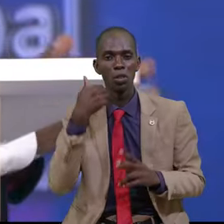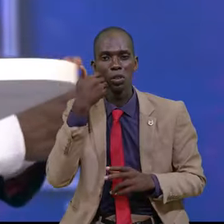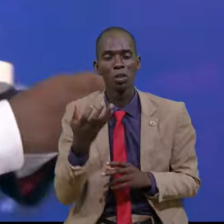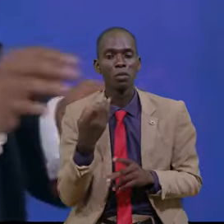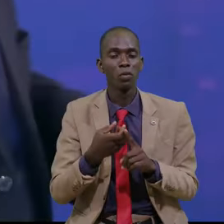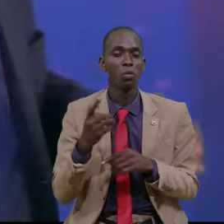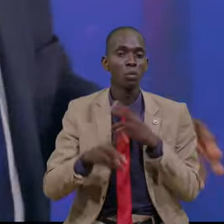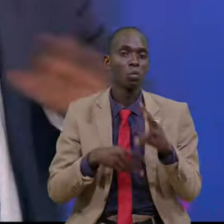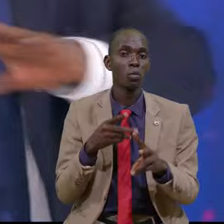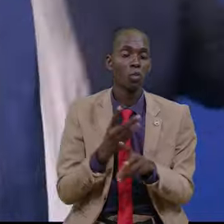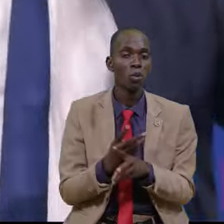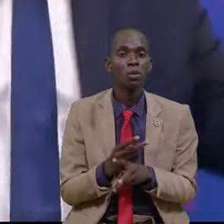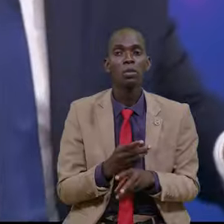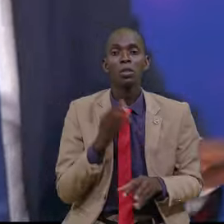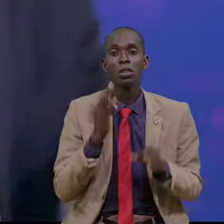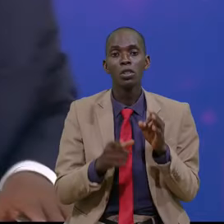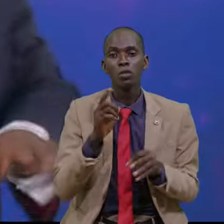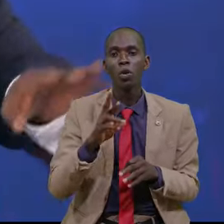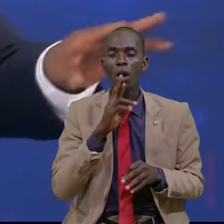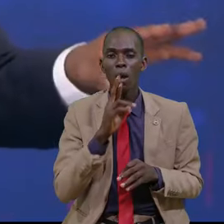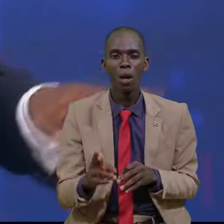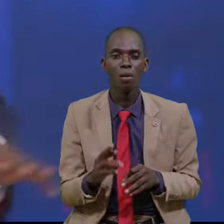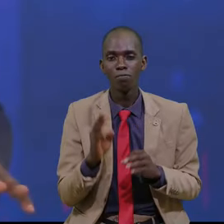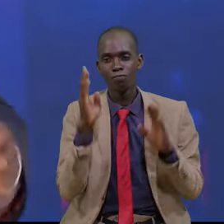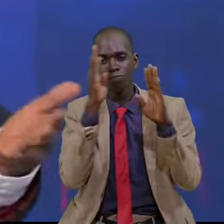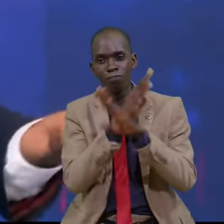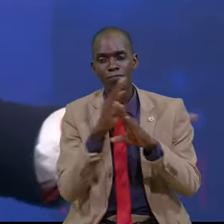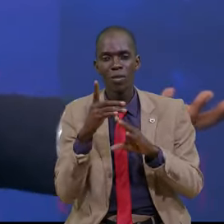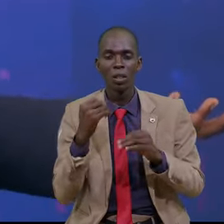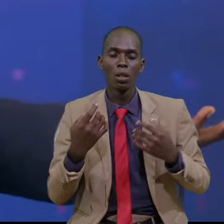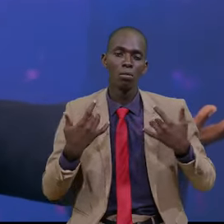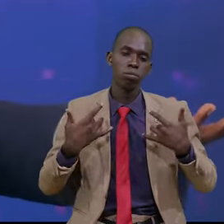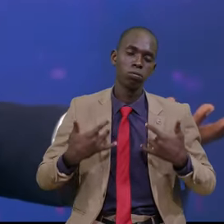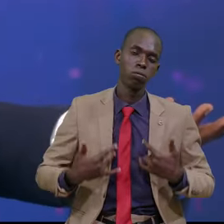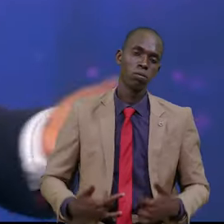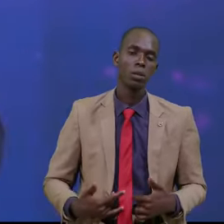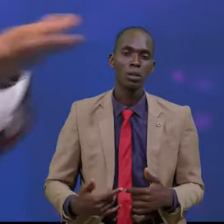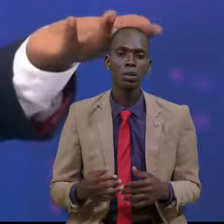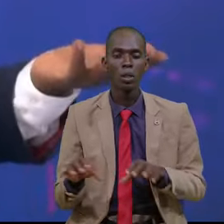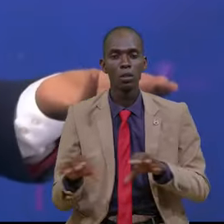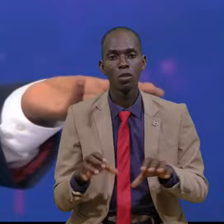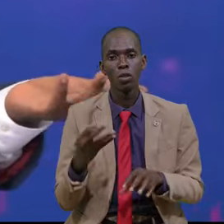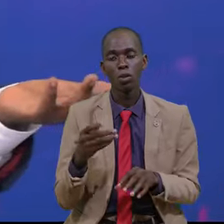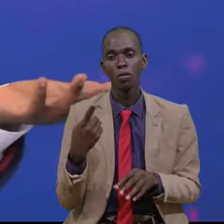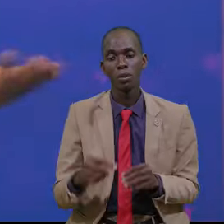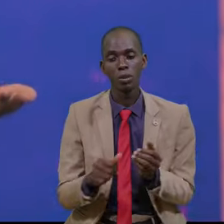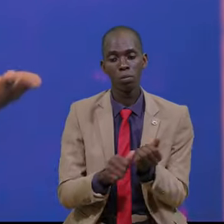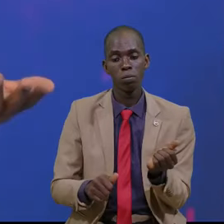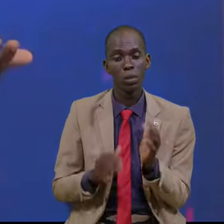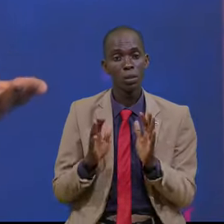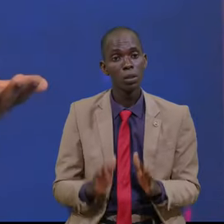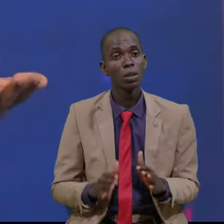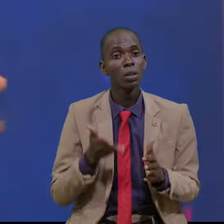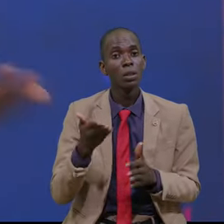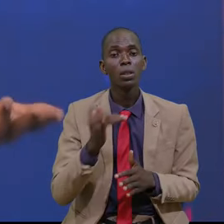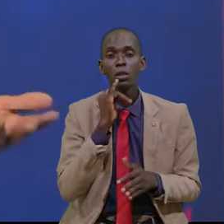dodging the perplexing activities of backers there's no way you can be Sanctified but when